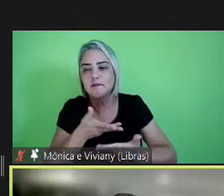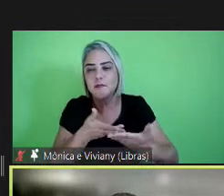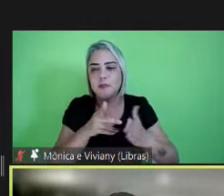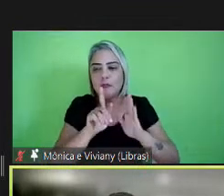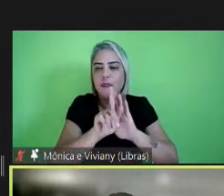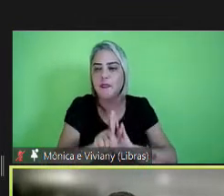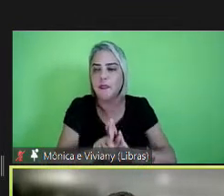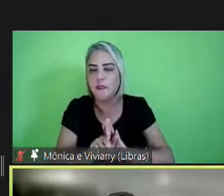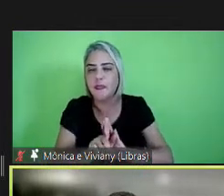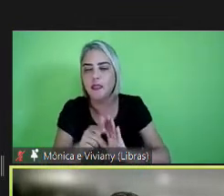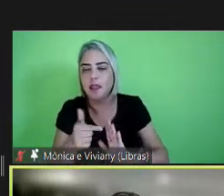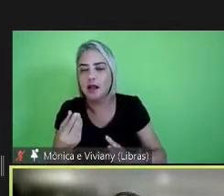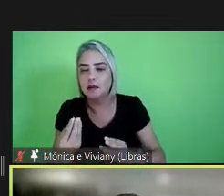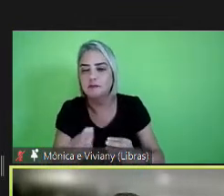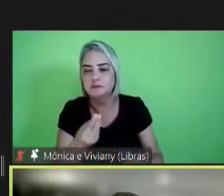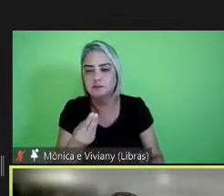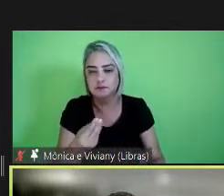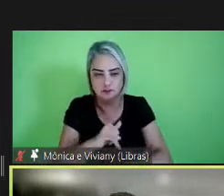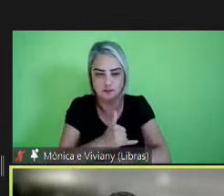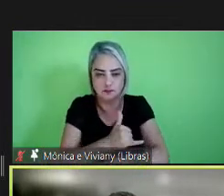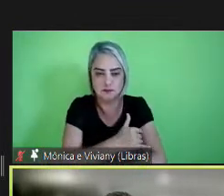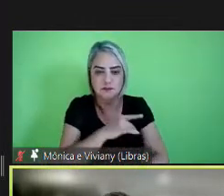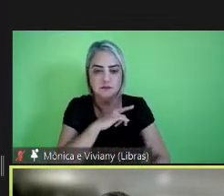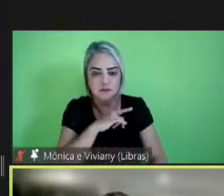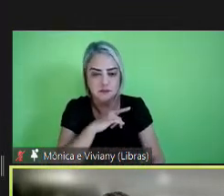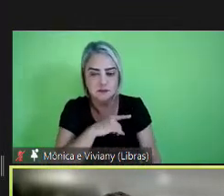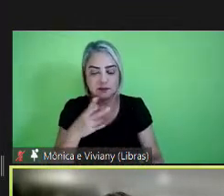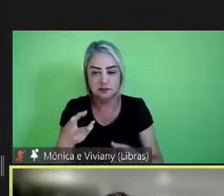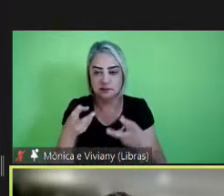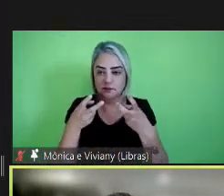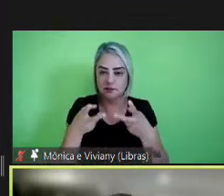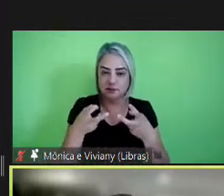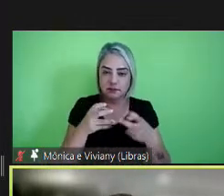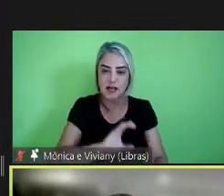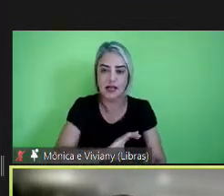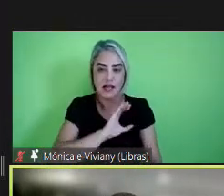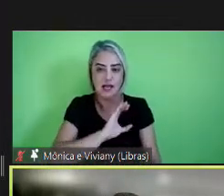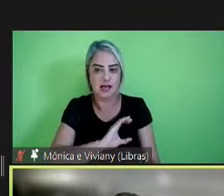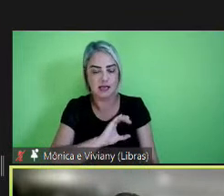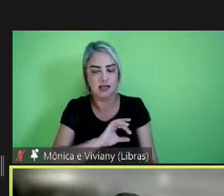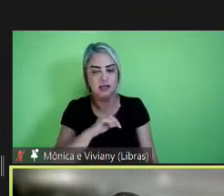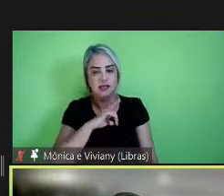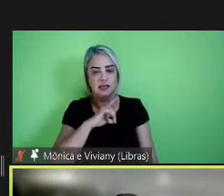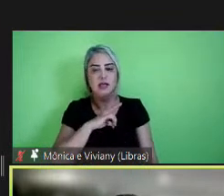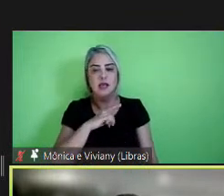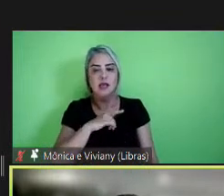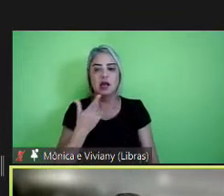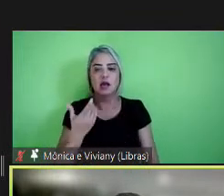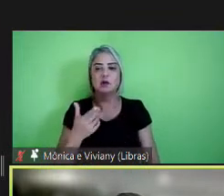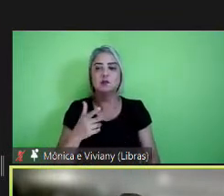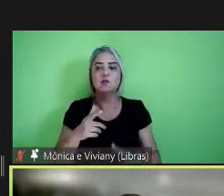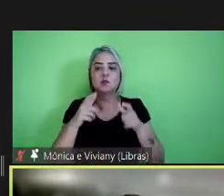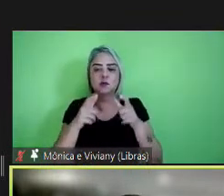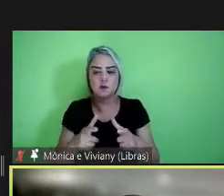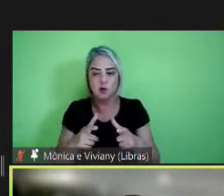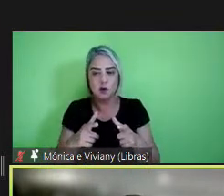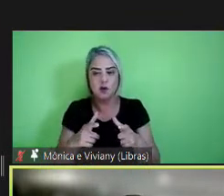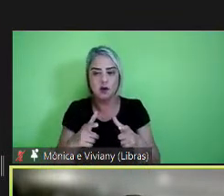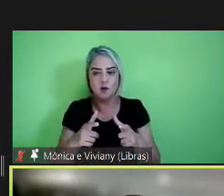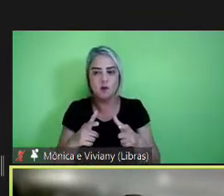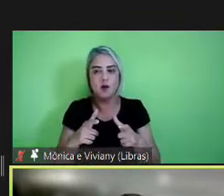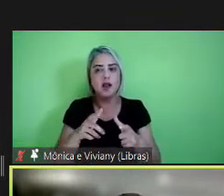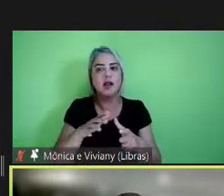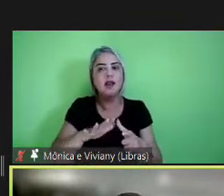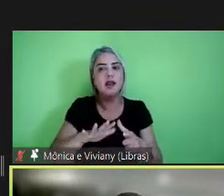perspective. But we also need actions at a national and a local level, and it's everybody's business to